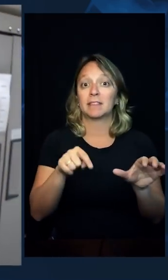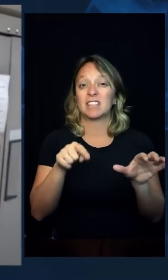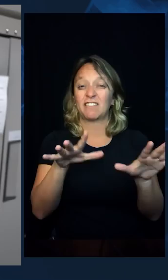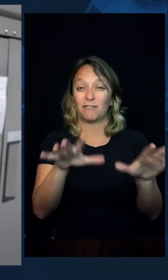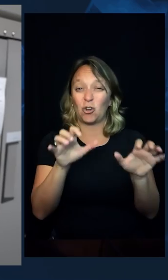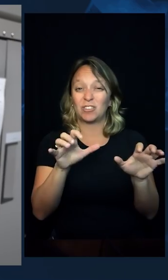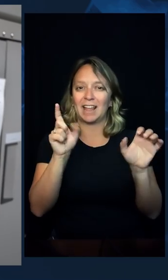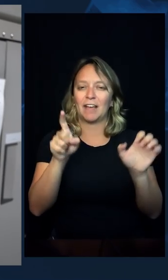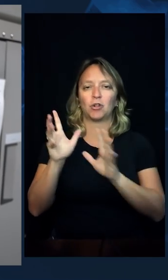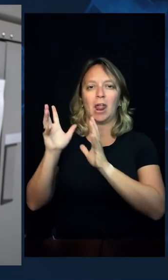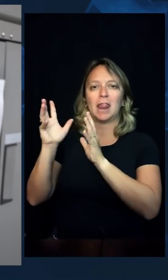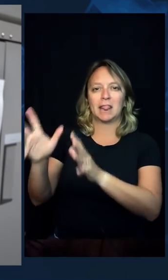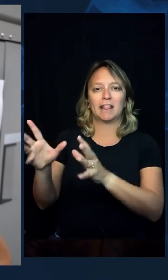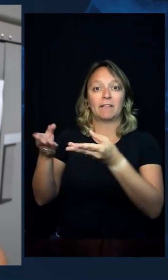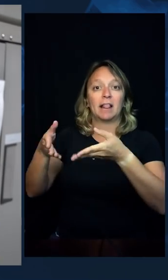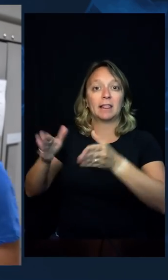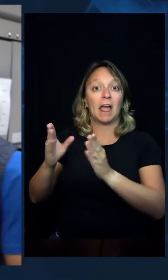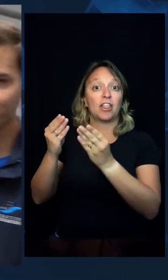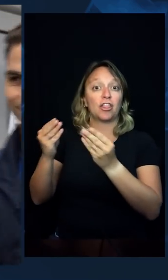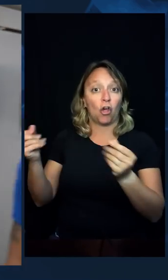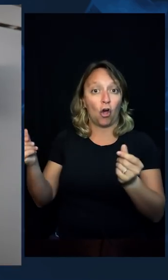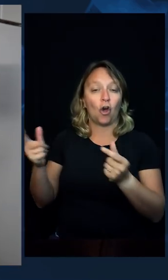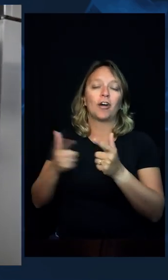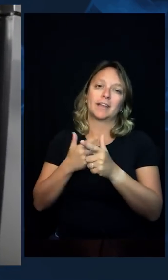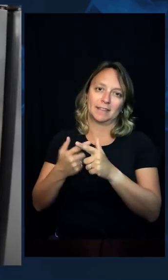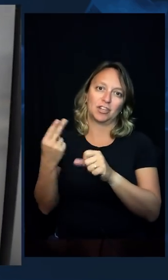and feed it out in the morning.